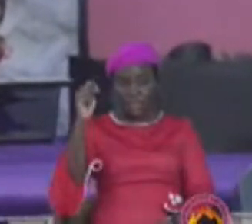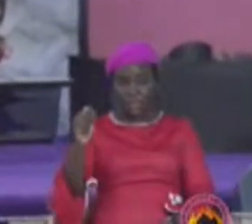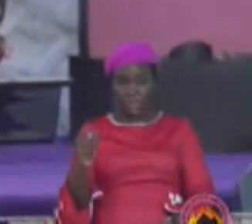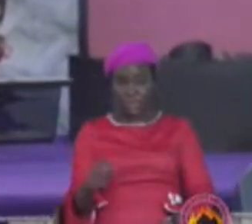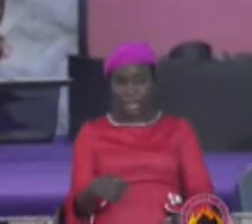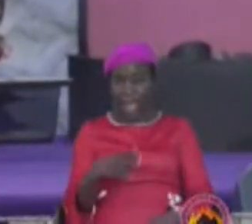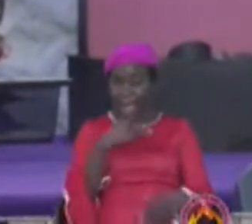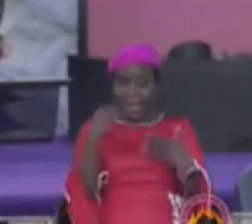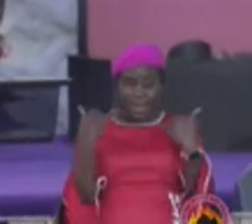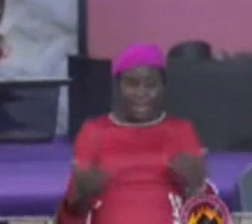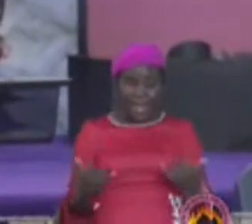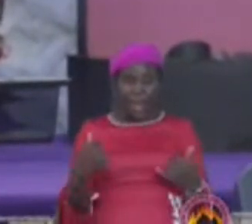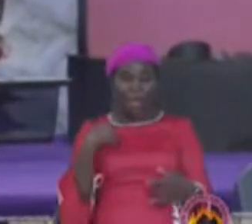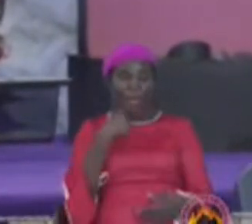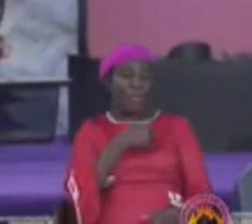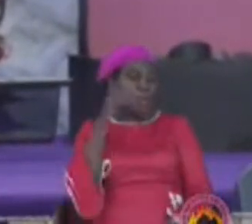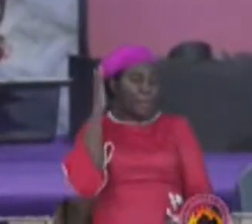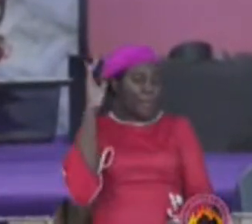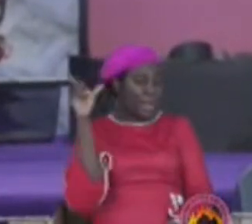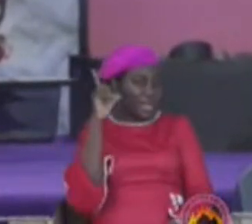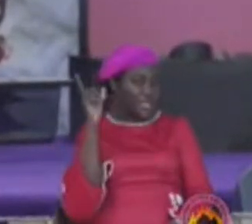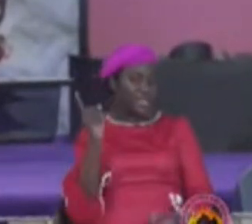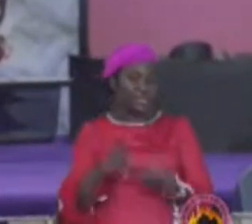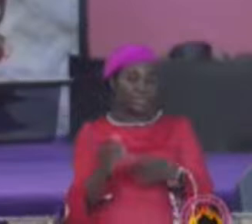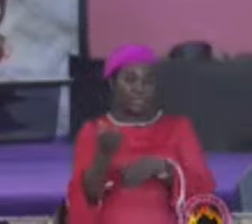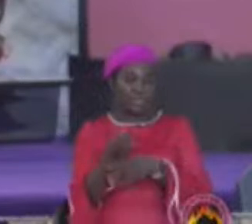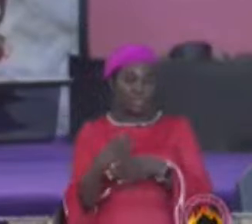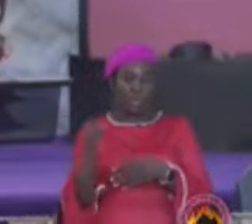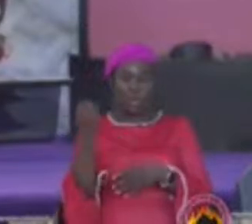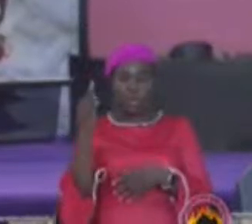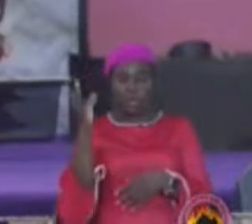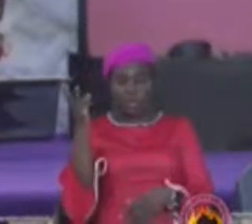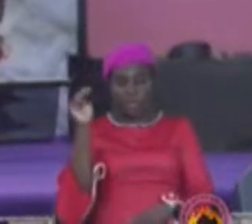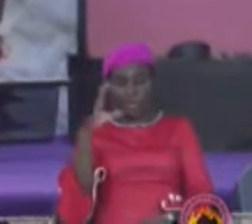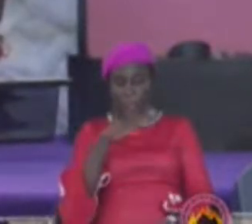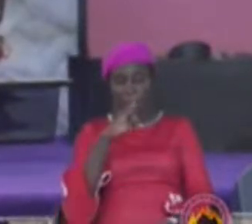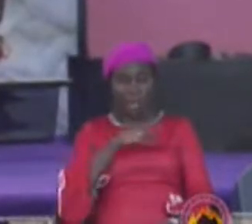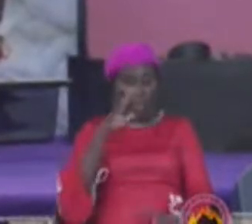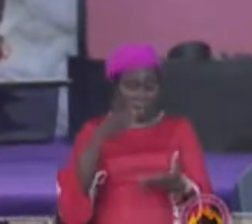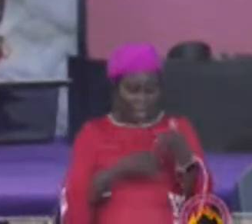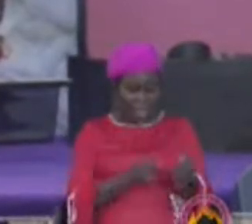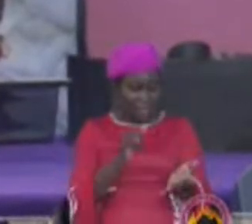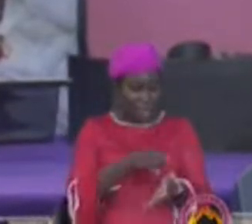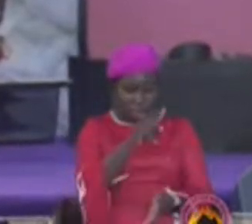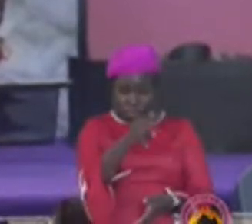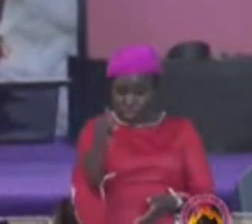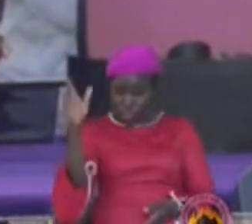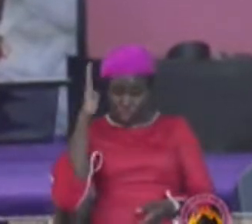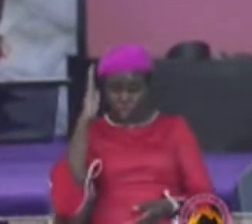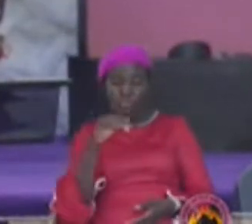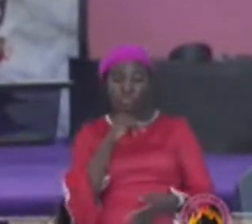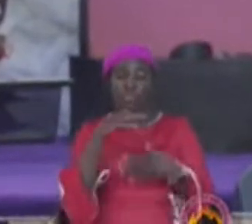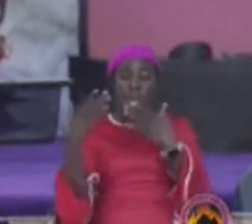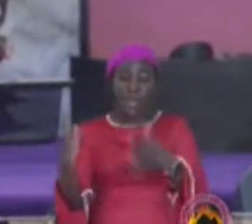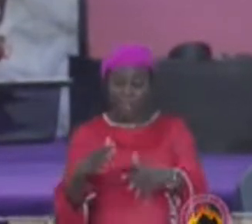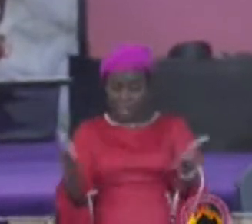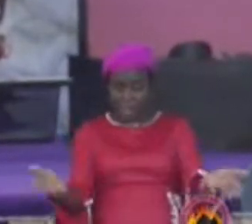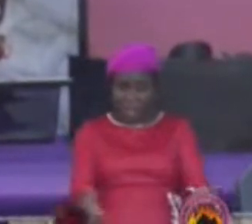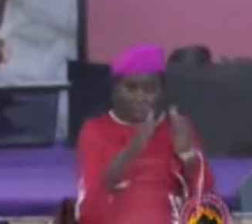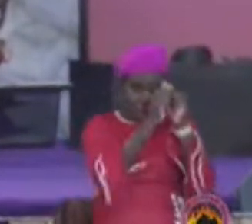them. And I'm believing God for you. You will not leave this program without your own testimony in Jesus'